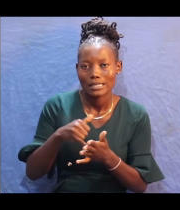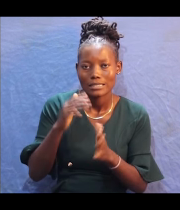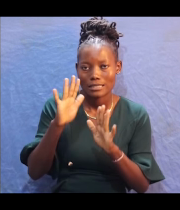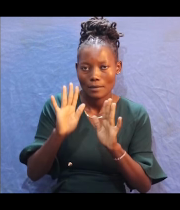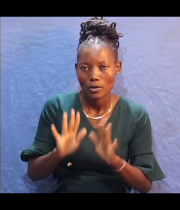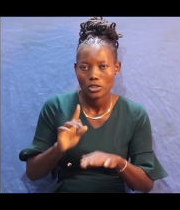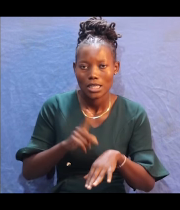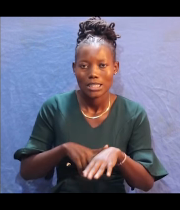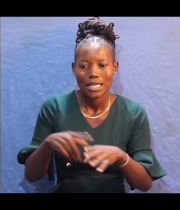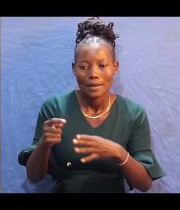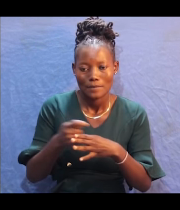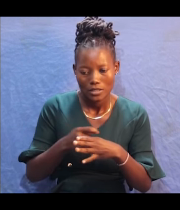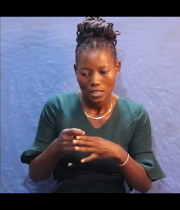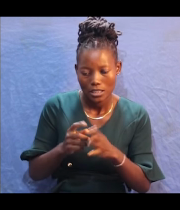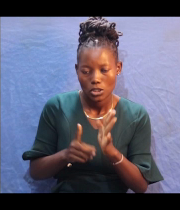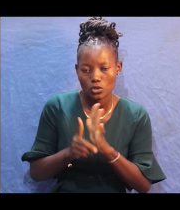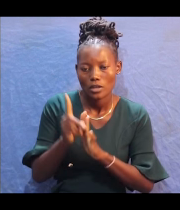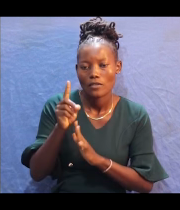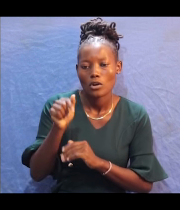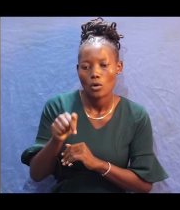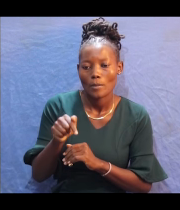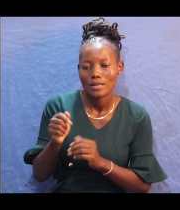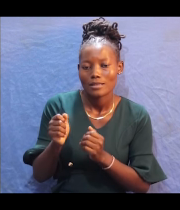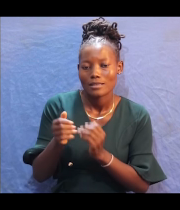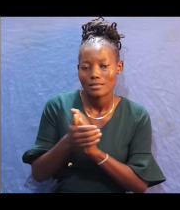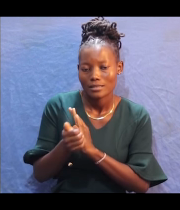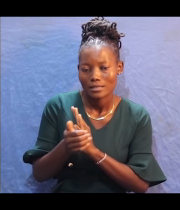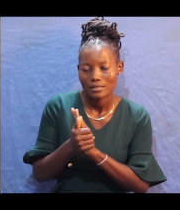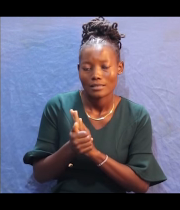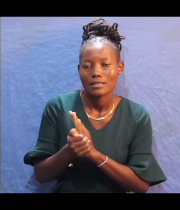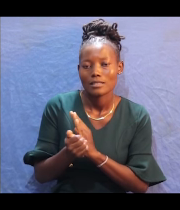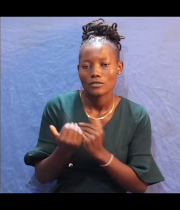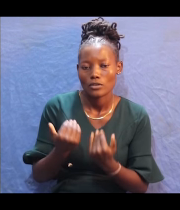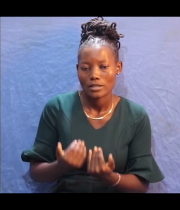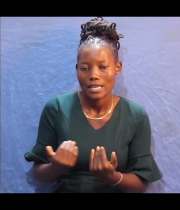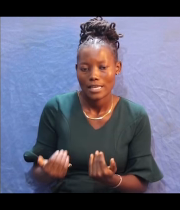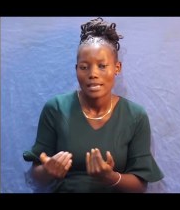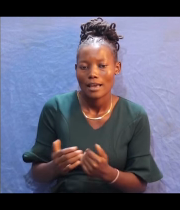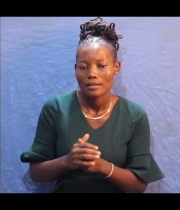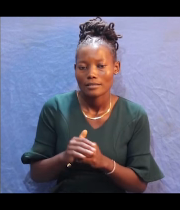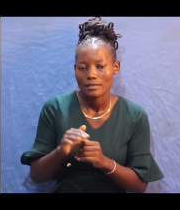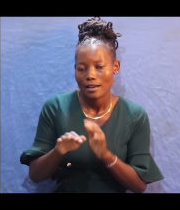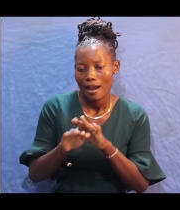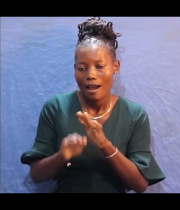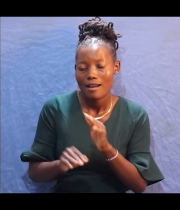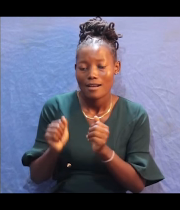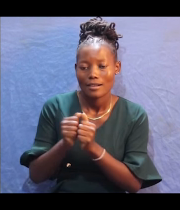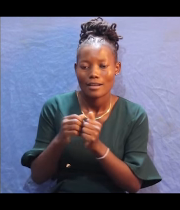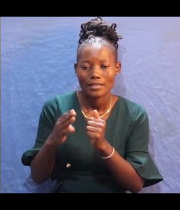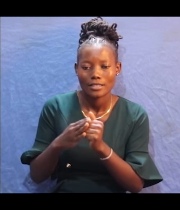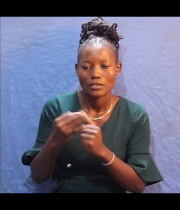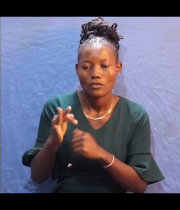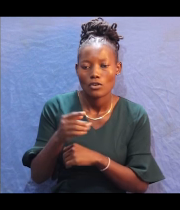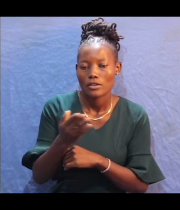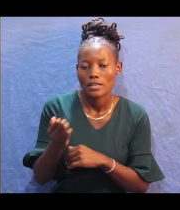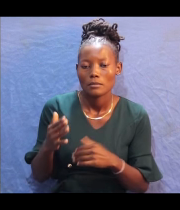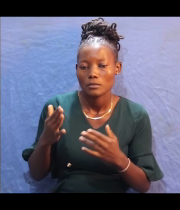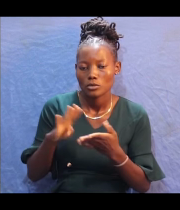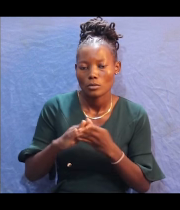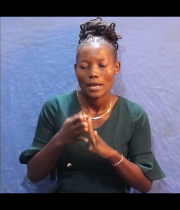during the training to develop these skills among the youngsters who are in our team, for them to be better